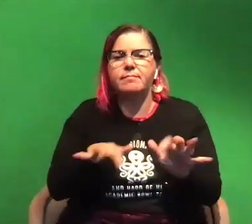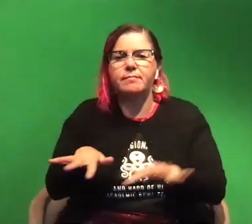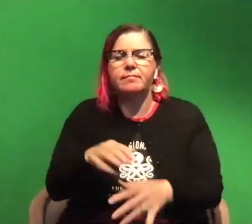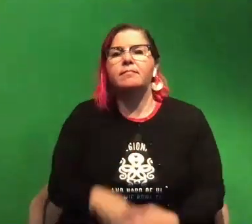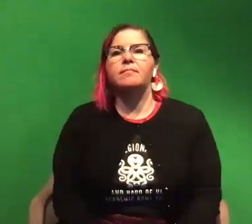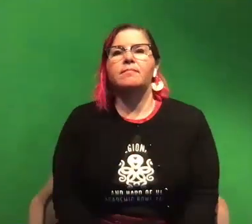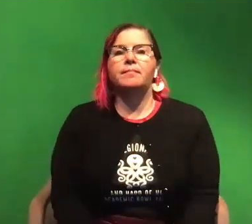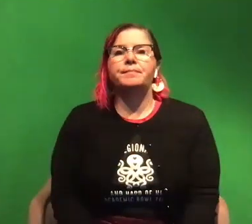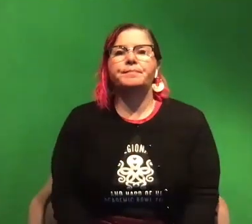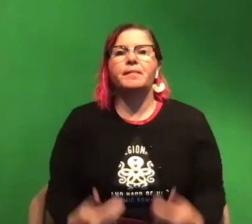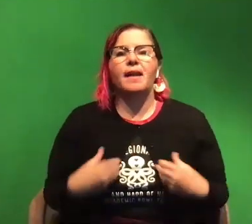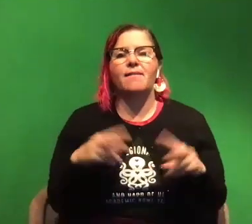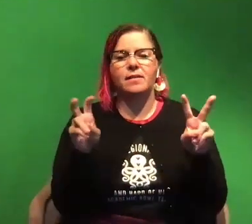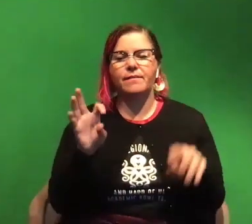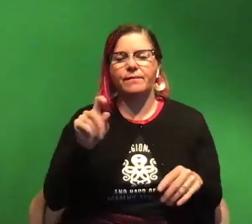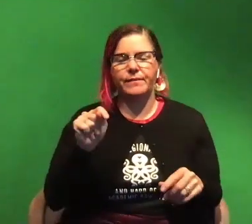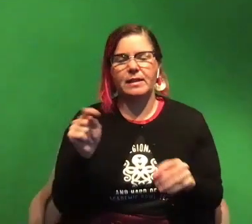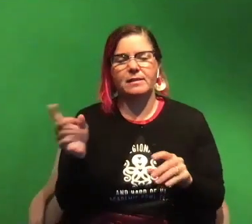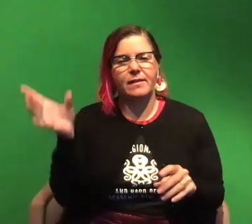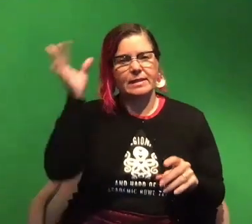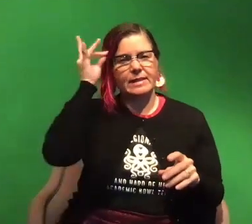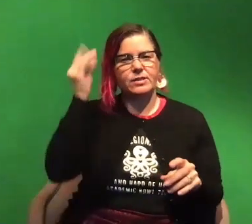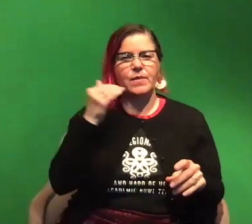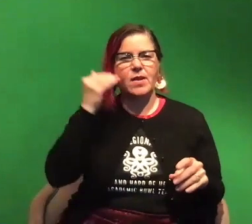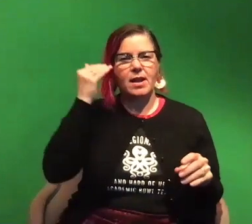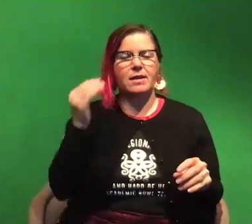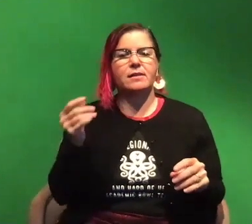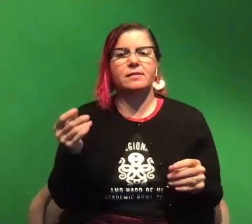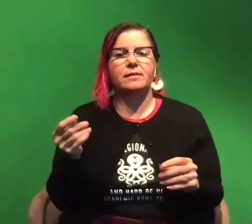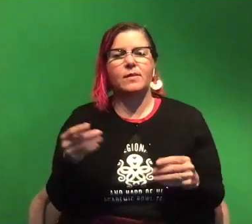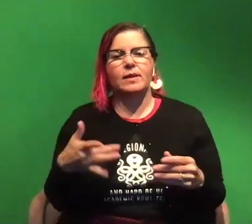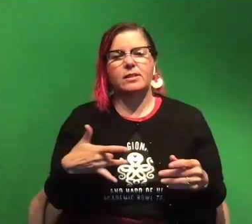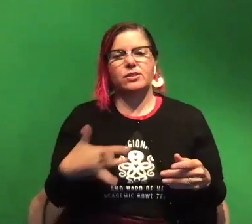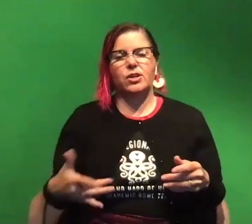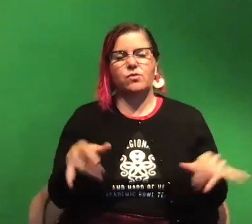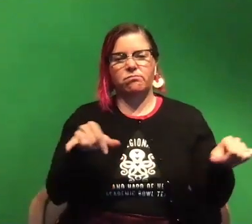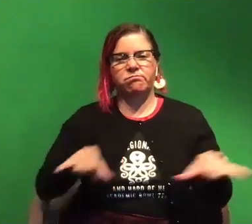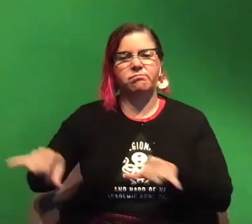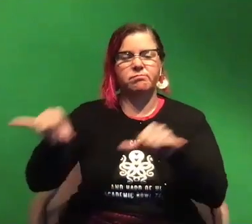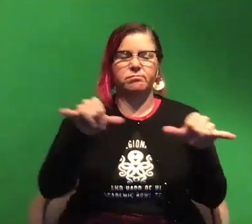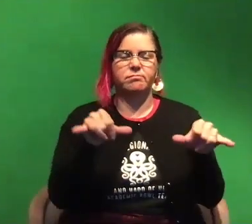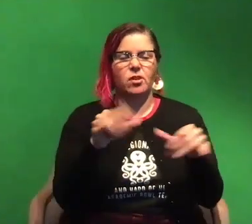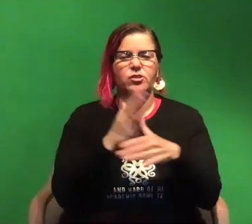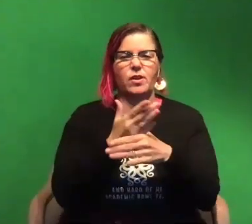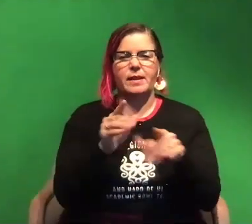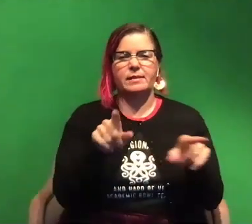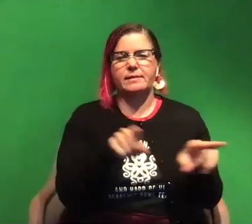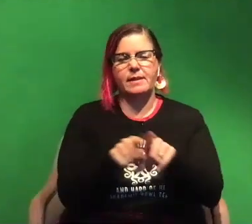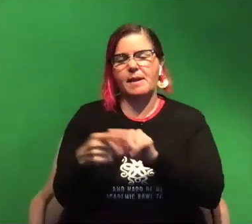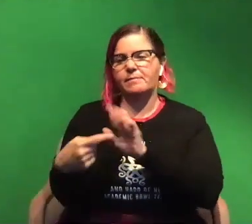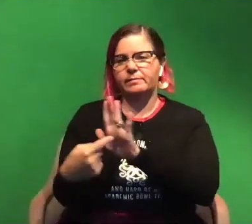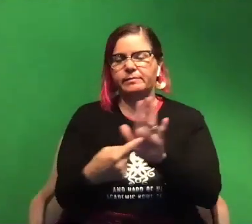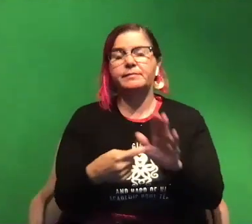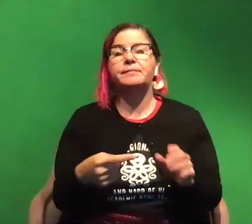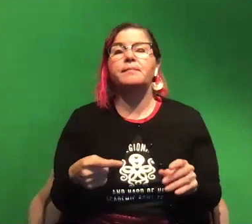they have these feet that are attached to their head. So that's kind of the general commonality that they all share. And then, of course, off of